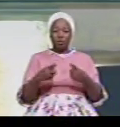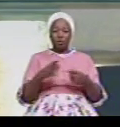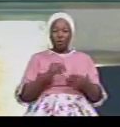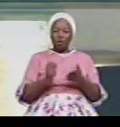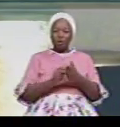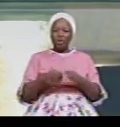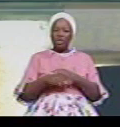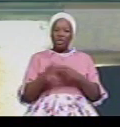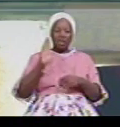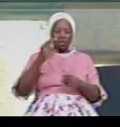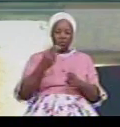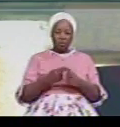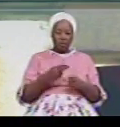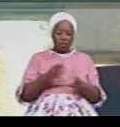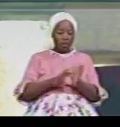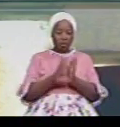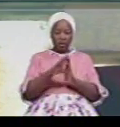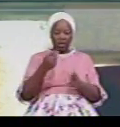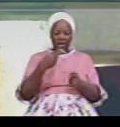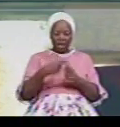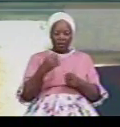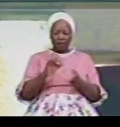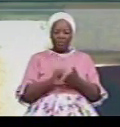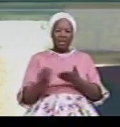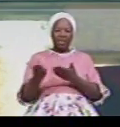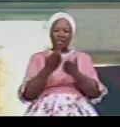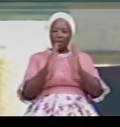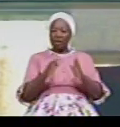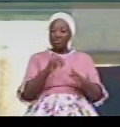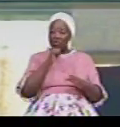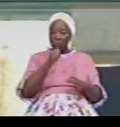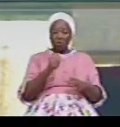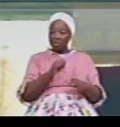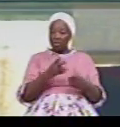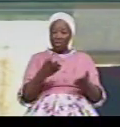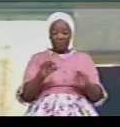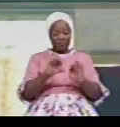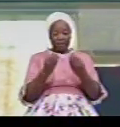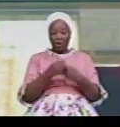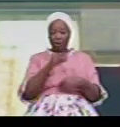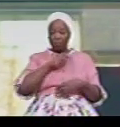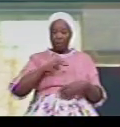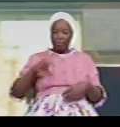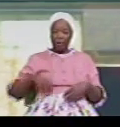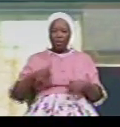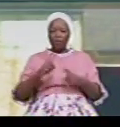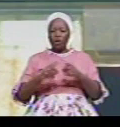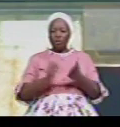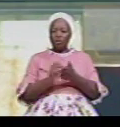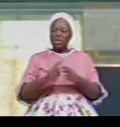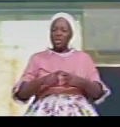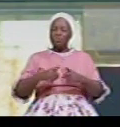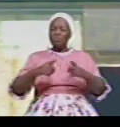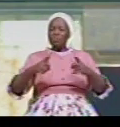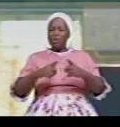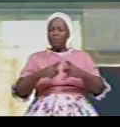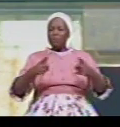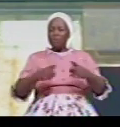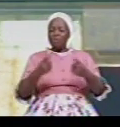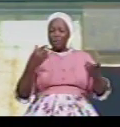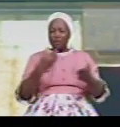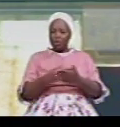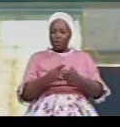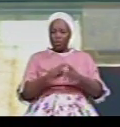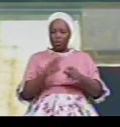that servant. Not a relative, just a servant. And he wrote a big, big amount to be given to